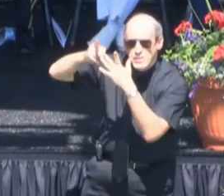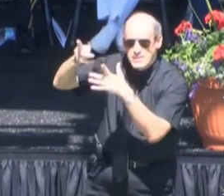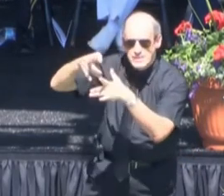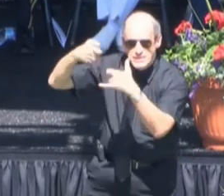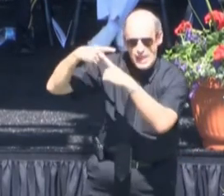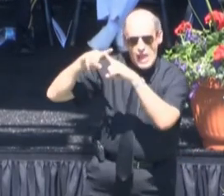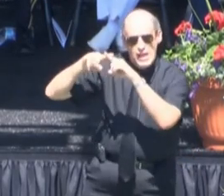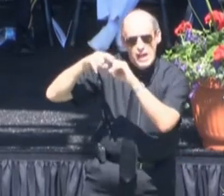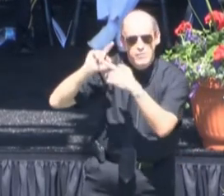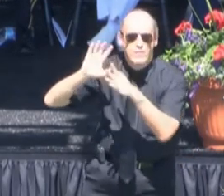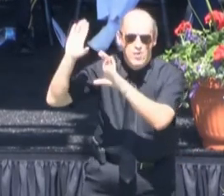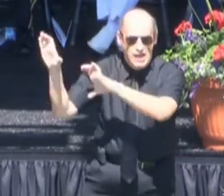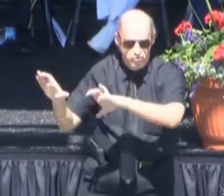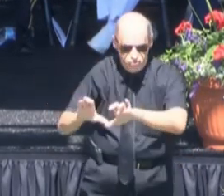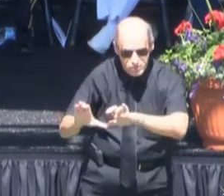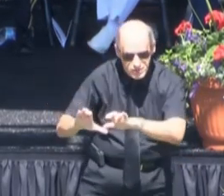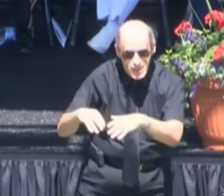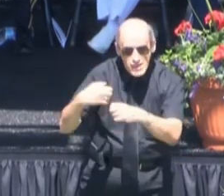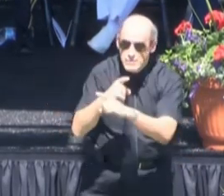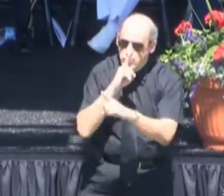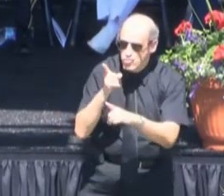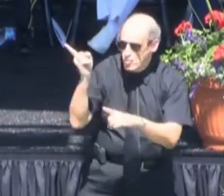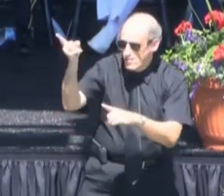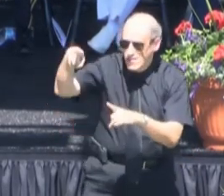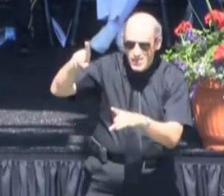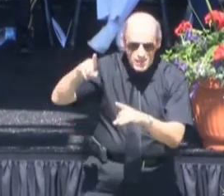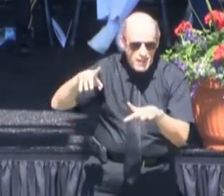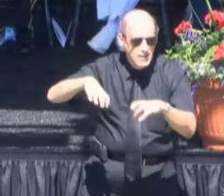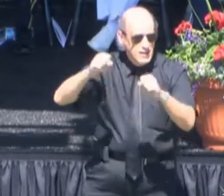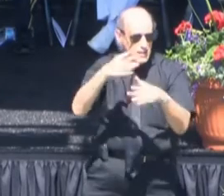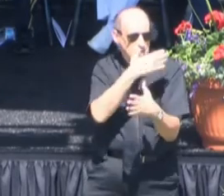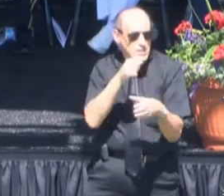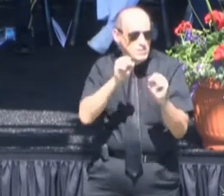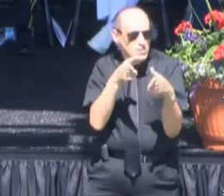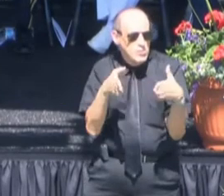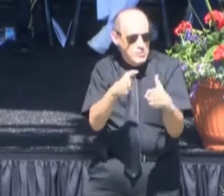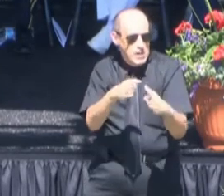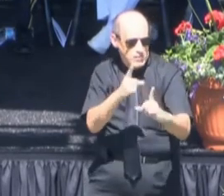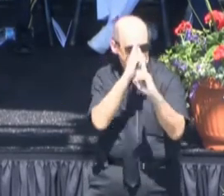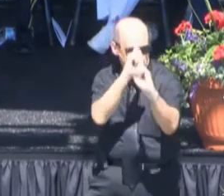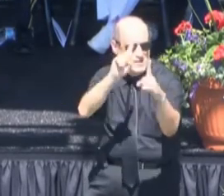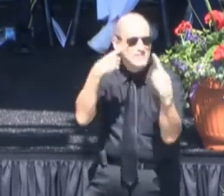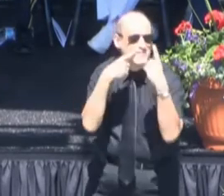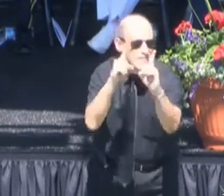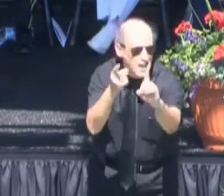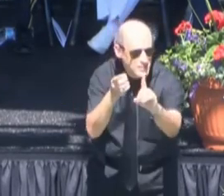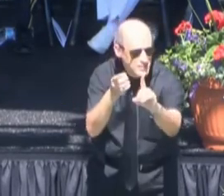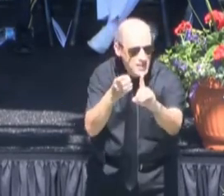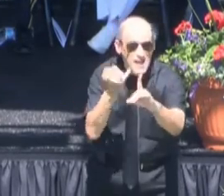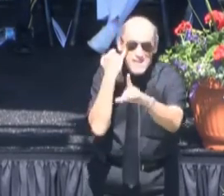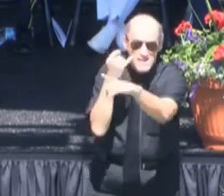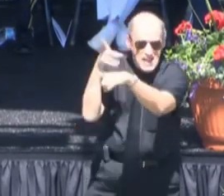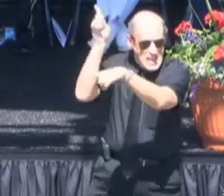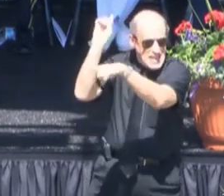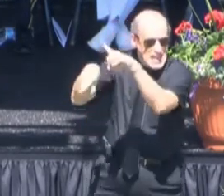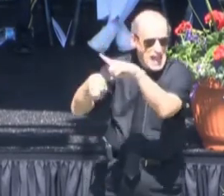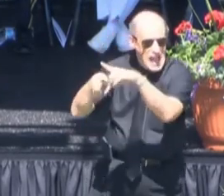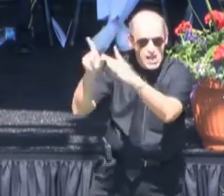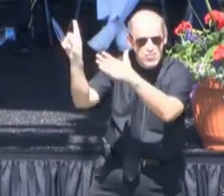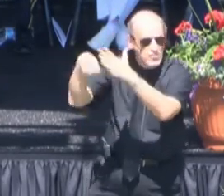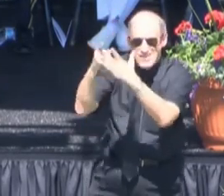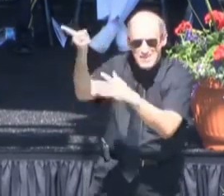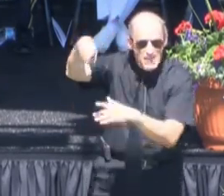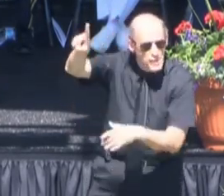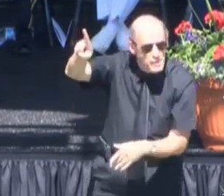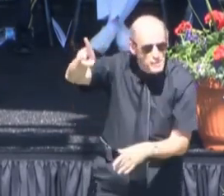accountable for their actions, and it ensures that they are taking the best possible path to success. If they are unable to take these criticisms,